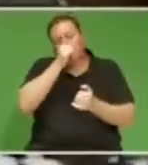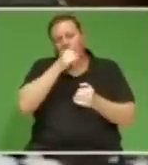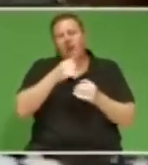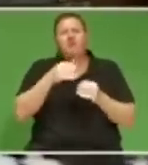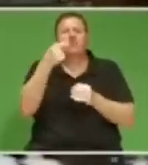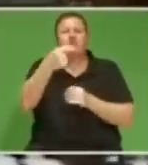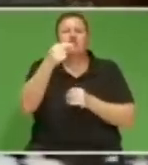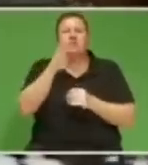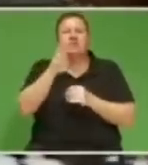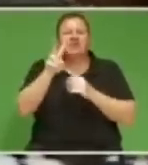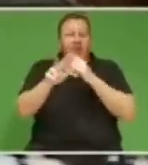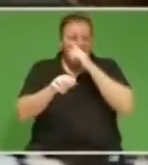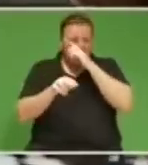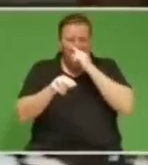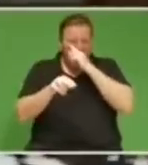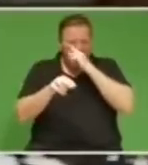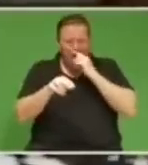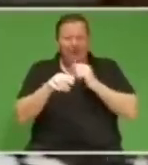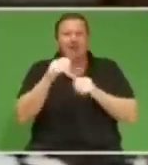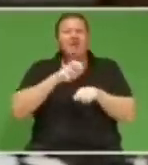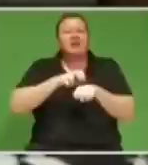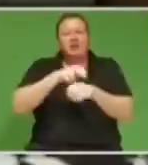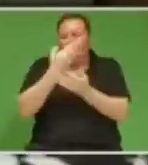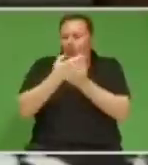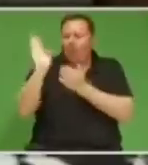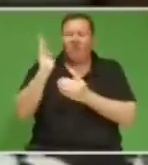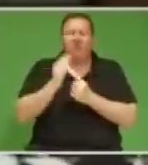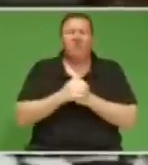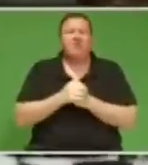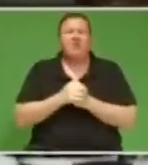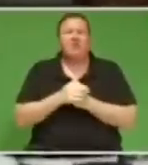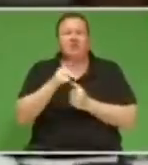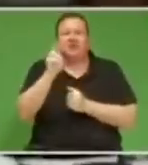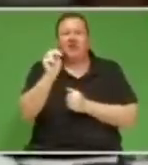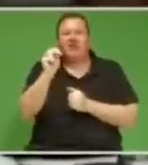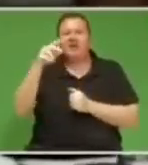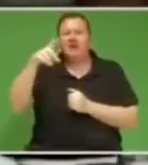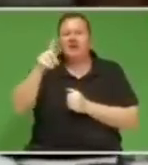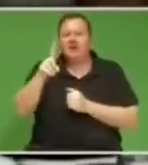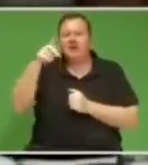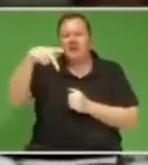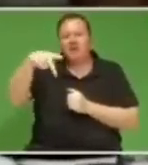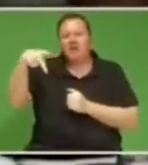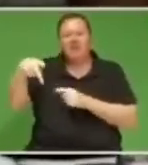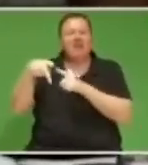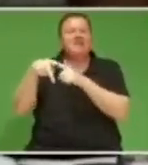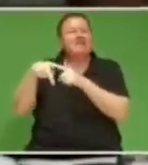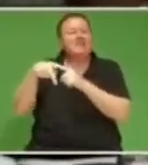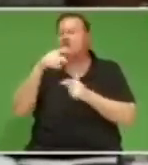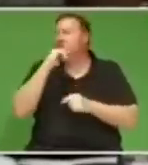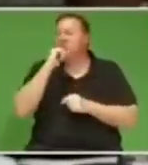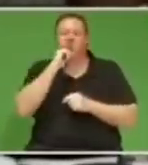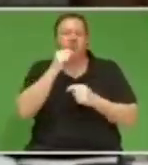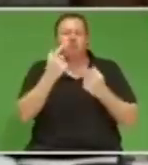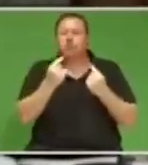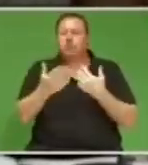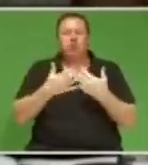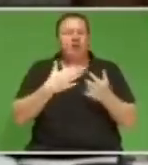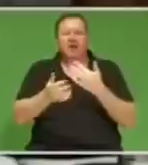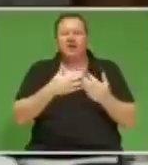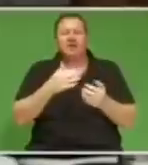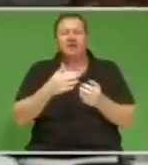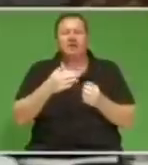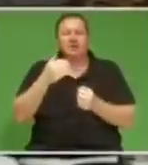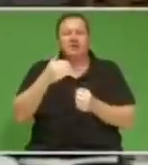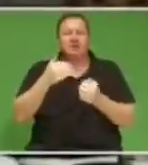GBV. We need to get rid of the NDPP, who is not doing anything to